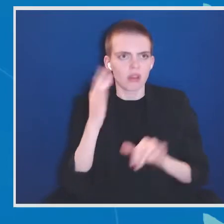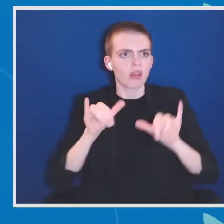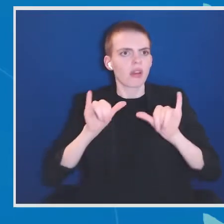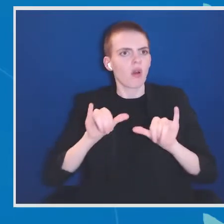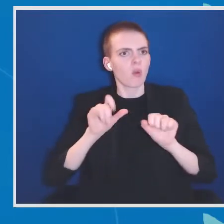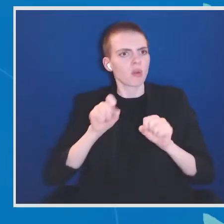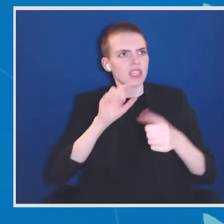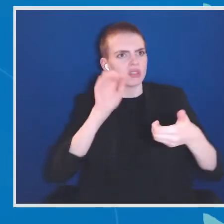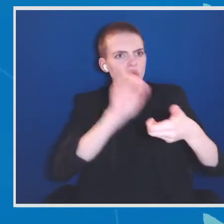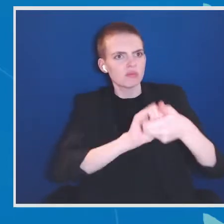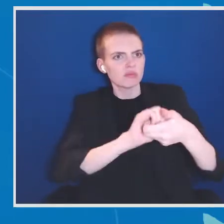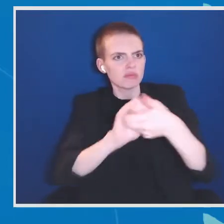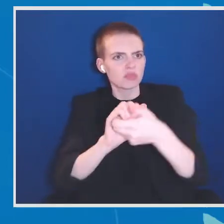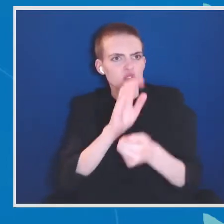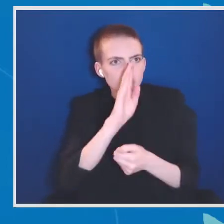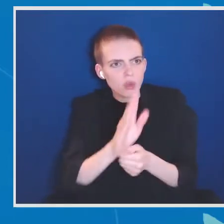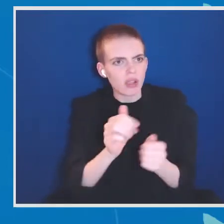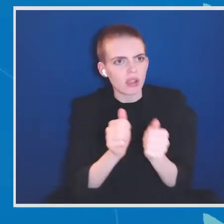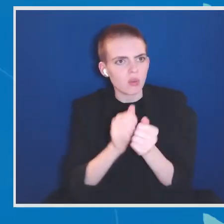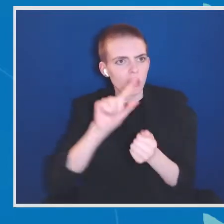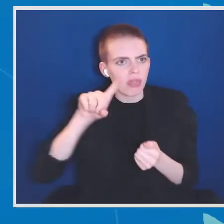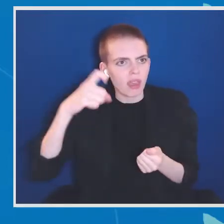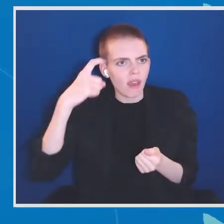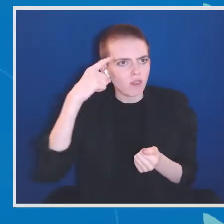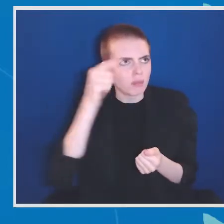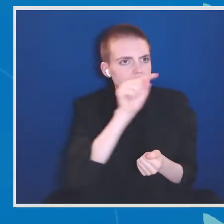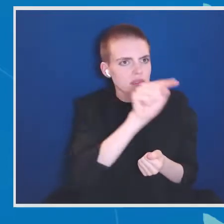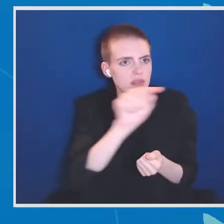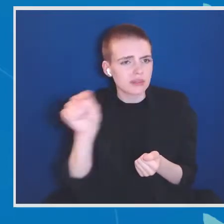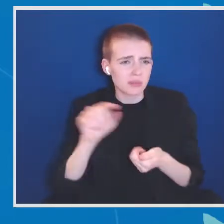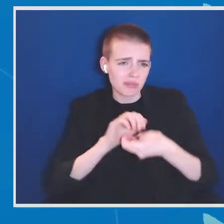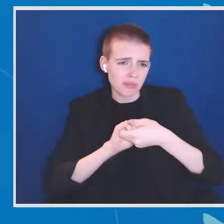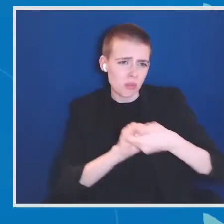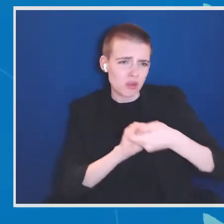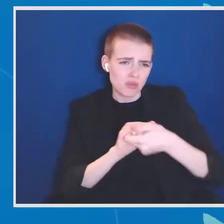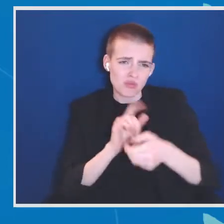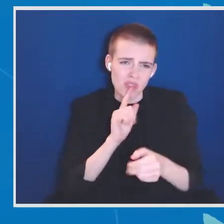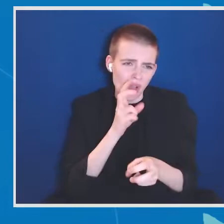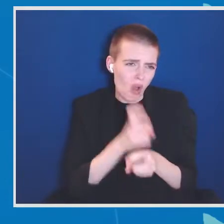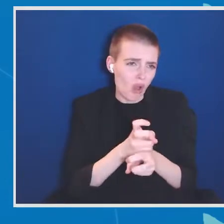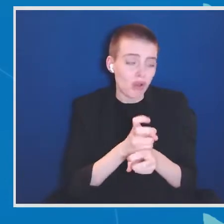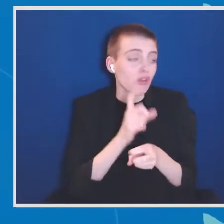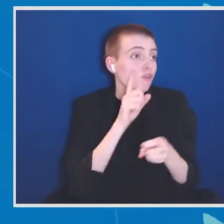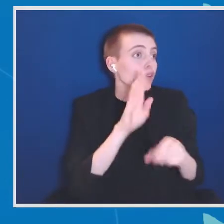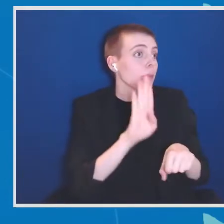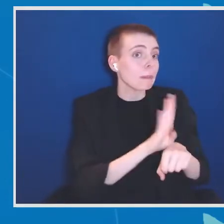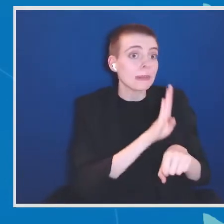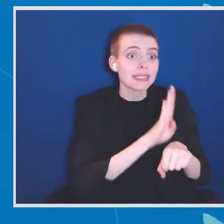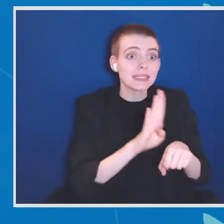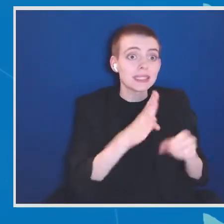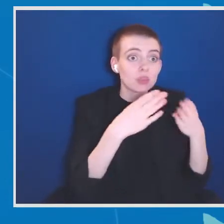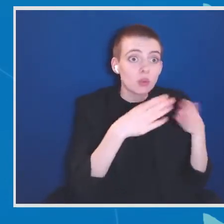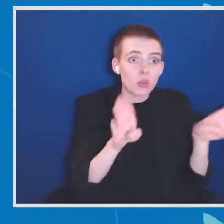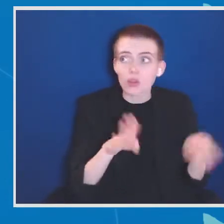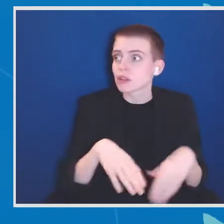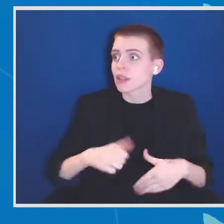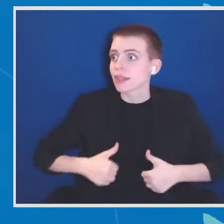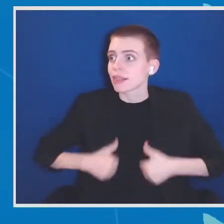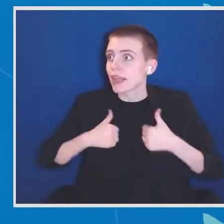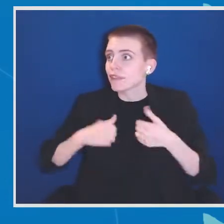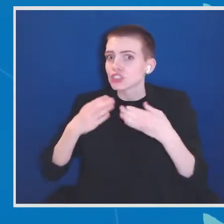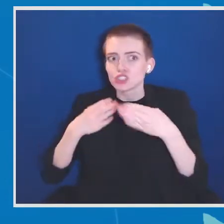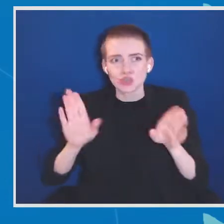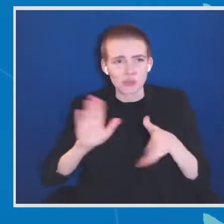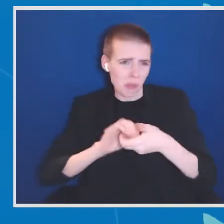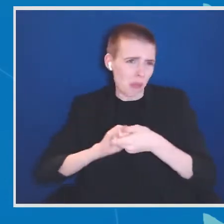And partnerships are hard. It's hard. They're hard in business. Joint ventures. They're hard in life. I love